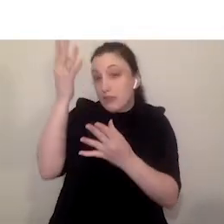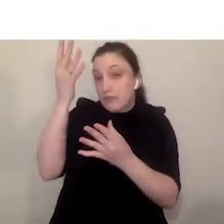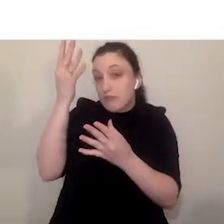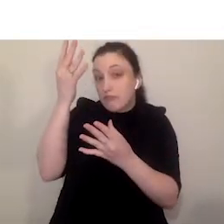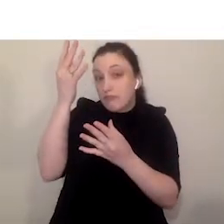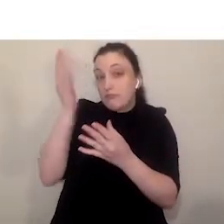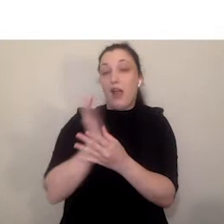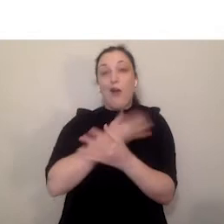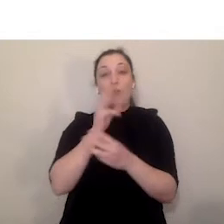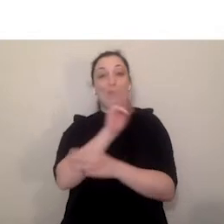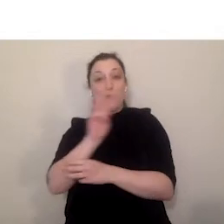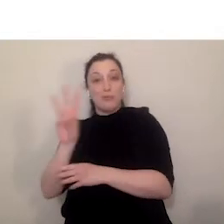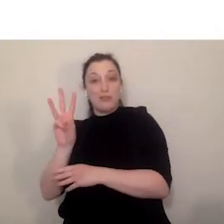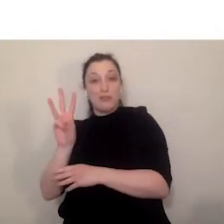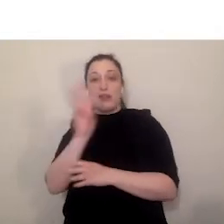website,